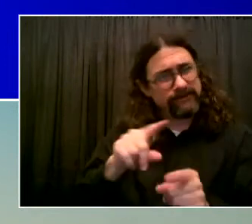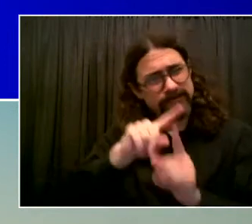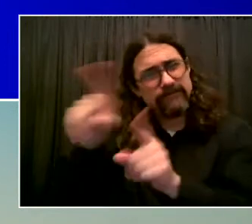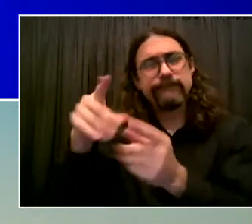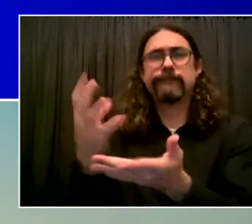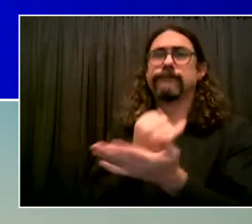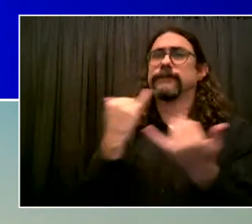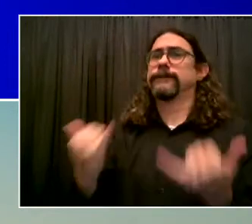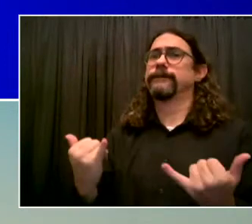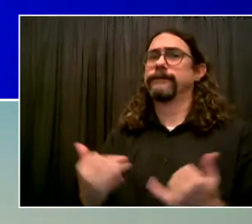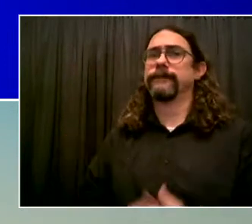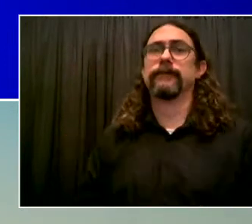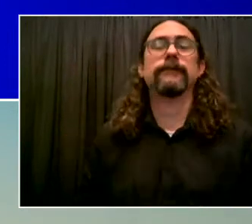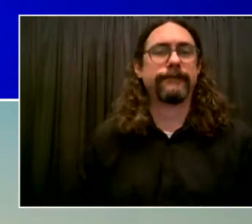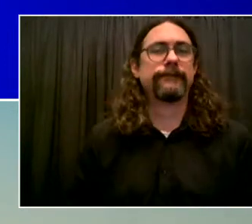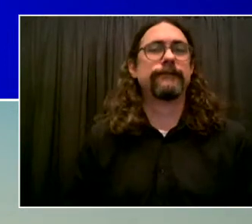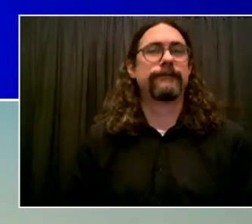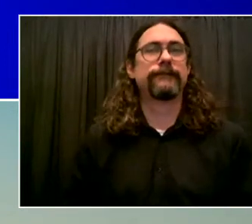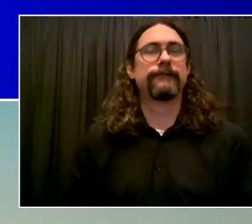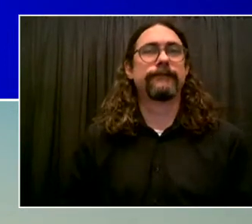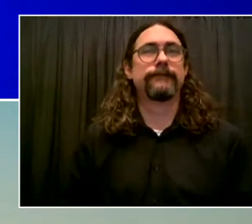announced the mandate just days ago,